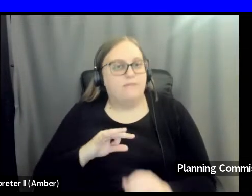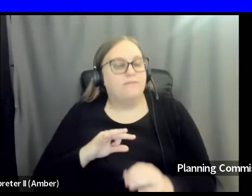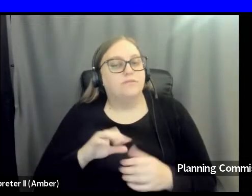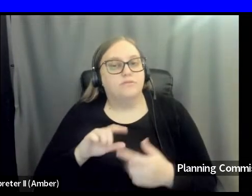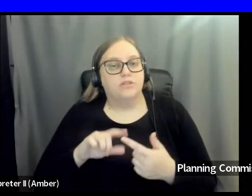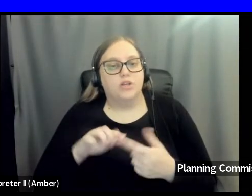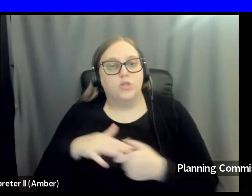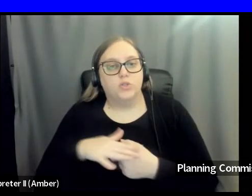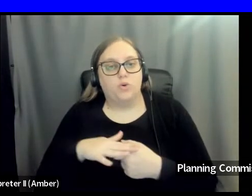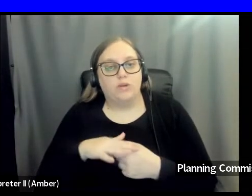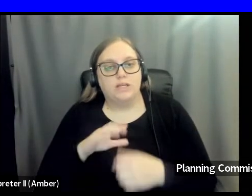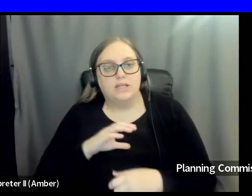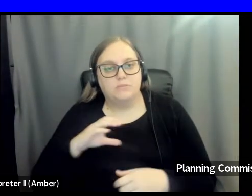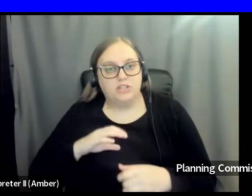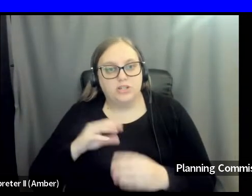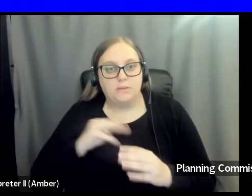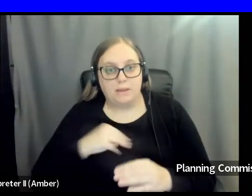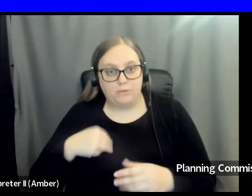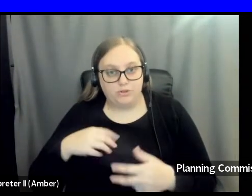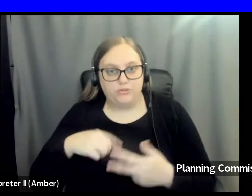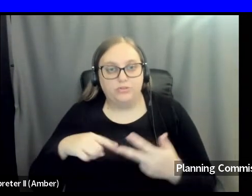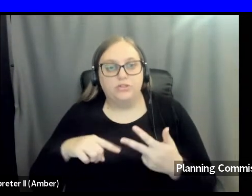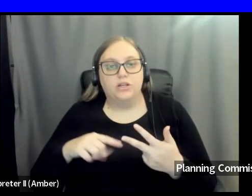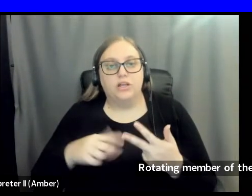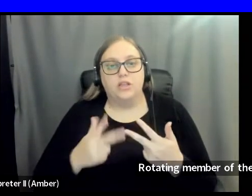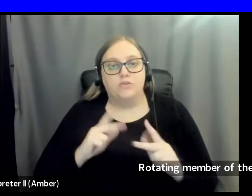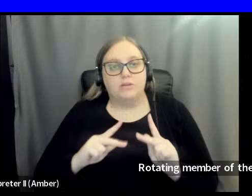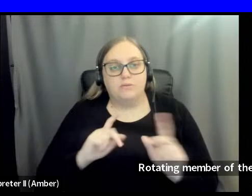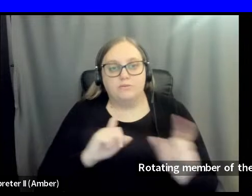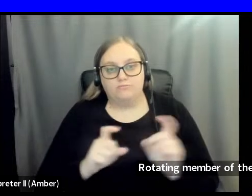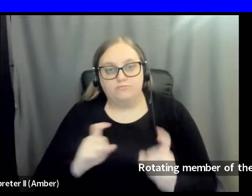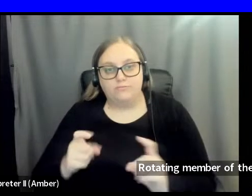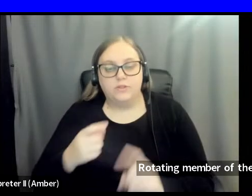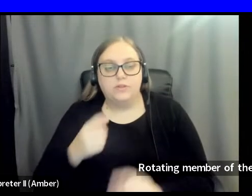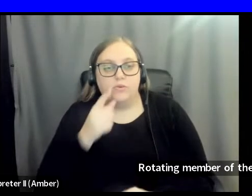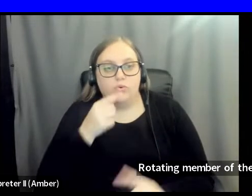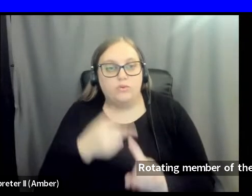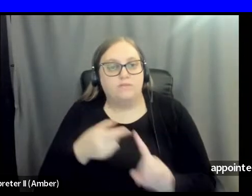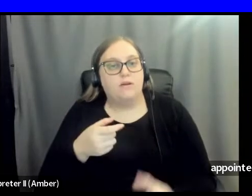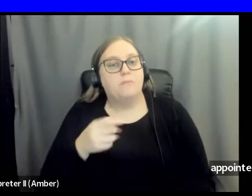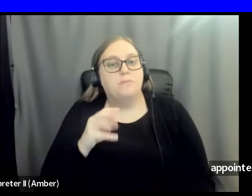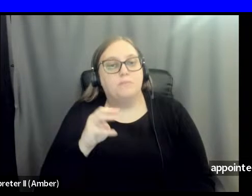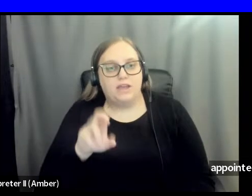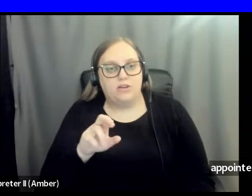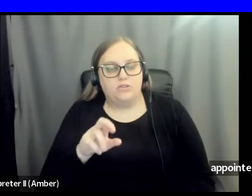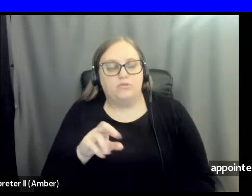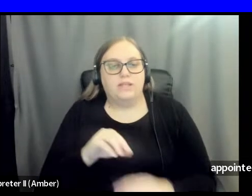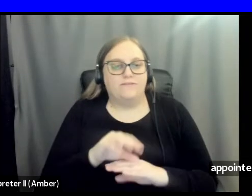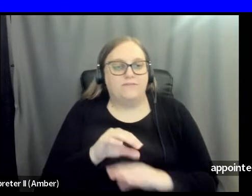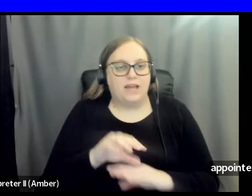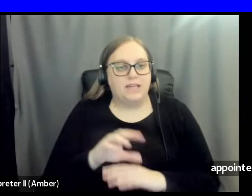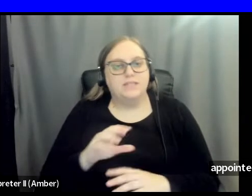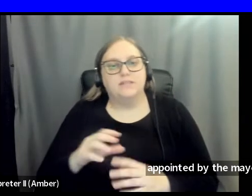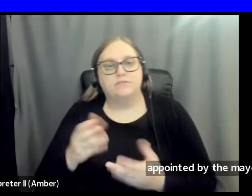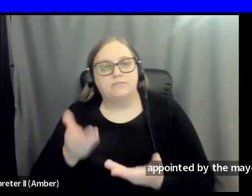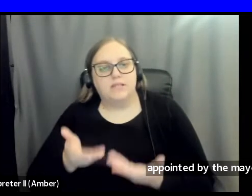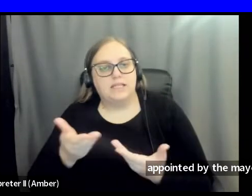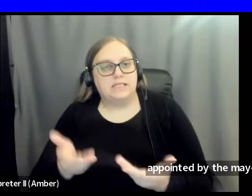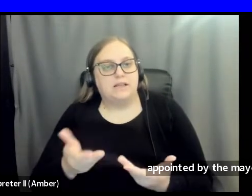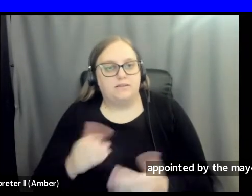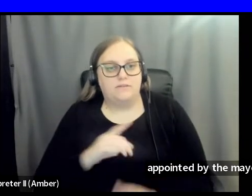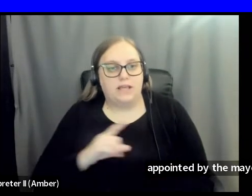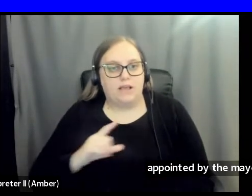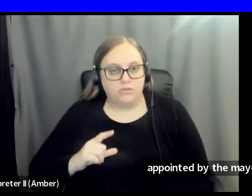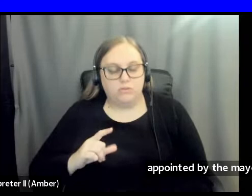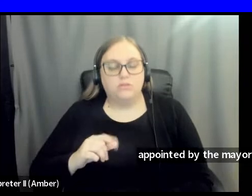Zoning Commission, and 3 members appointed by the mayor with the advice and consent of the council. Of